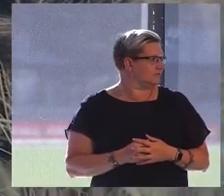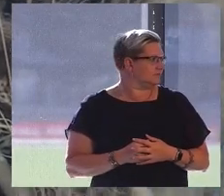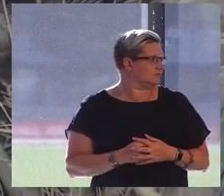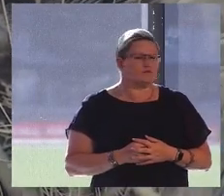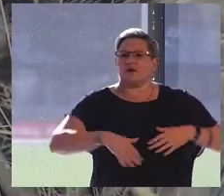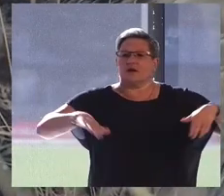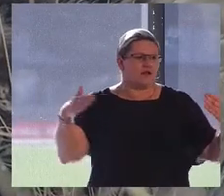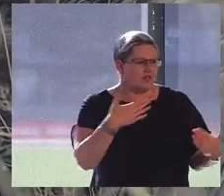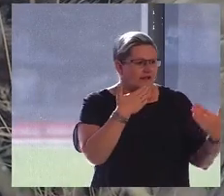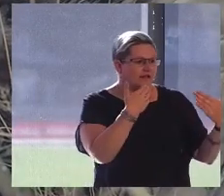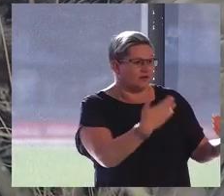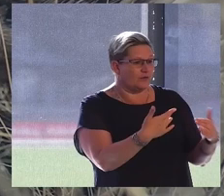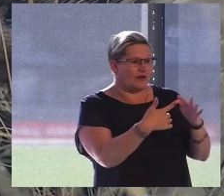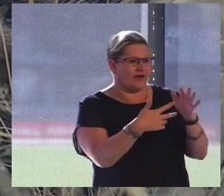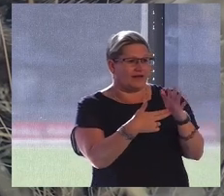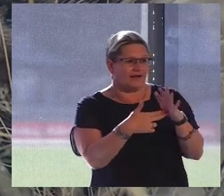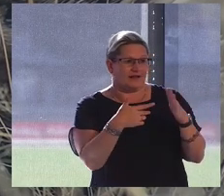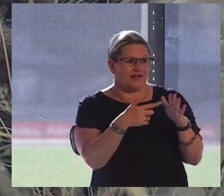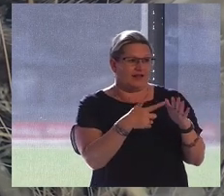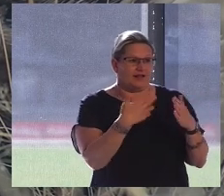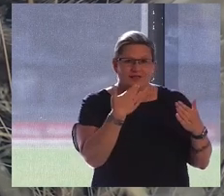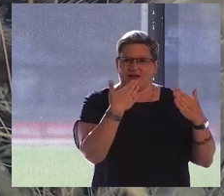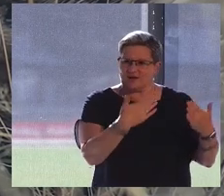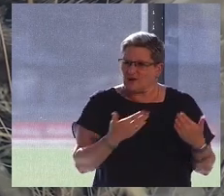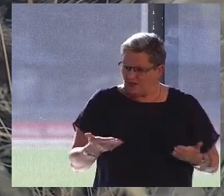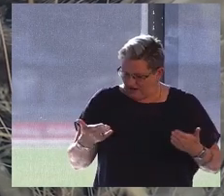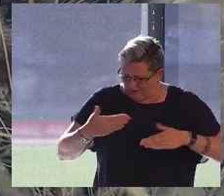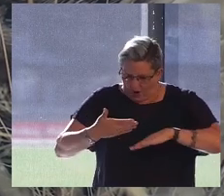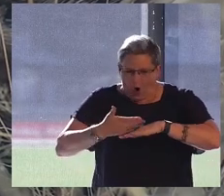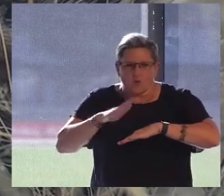Thank you, Anna. Not often you get homework at breakfast.